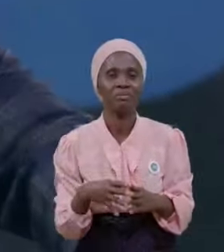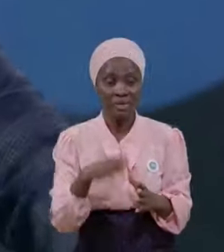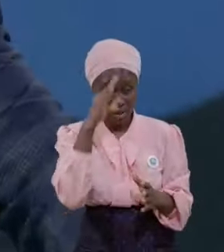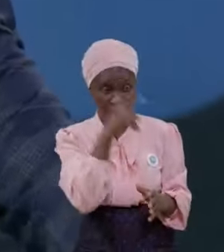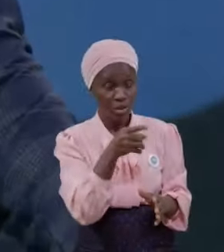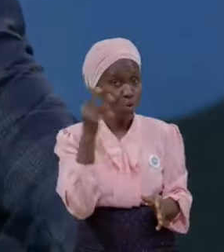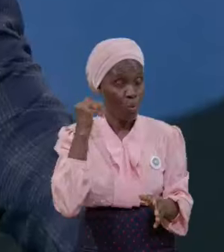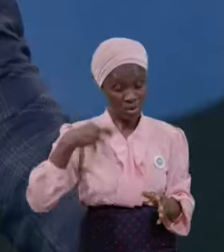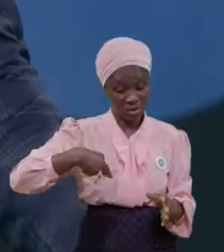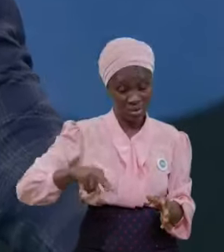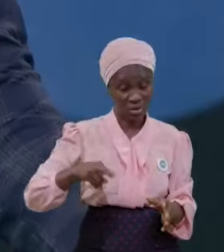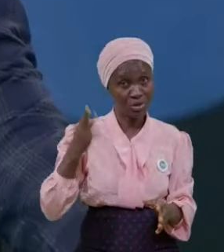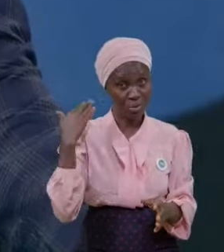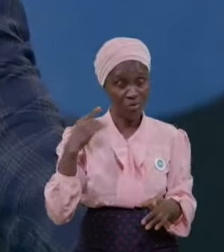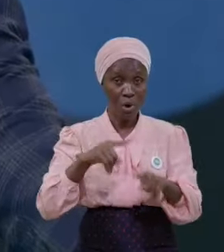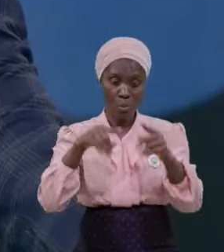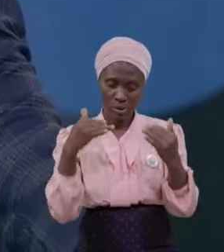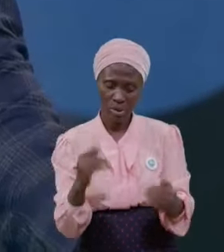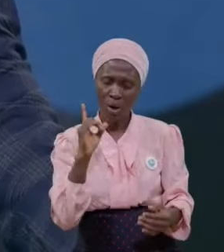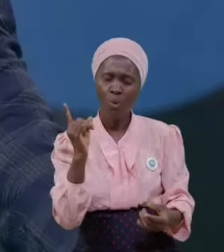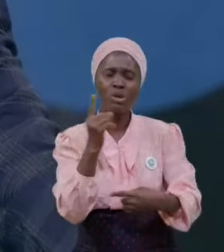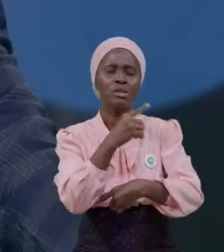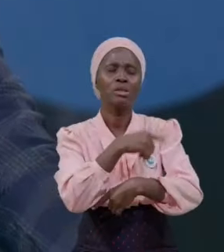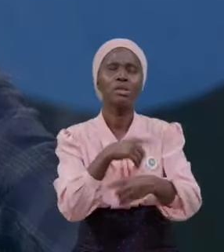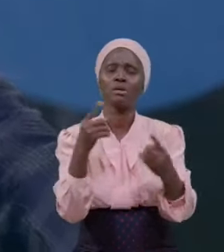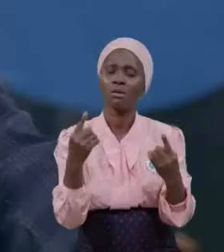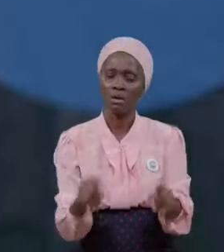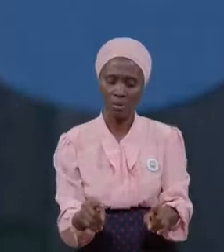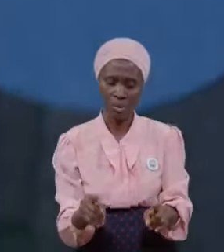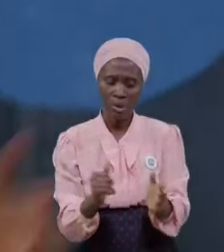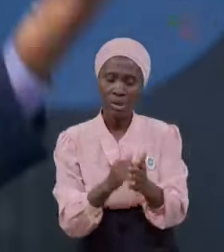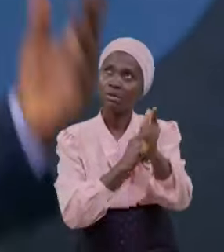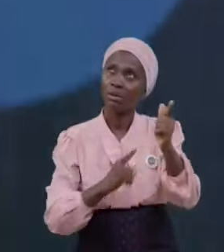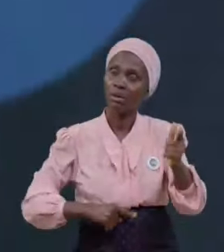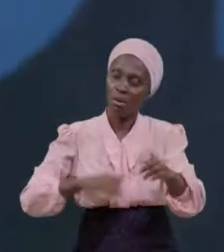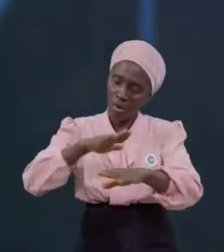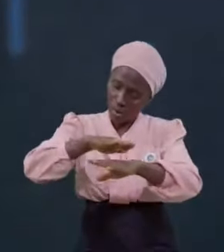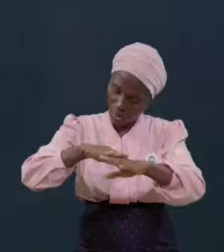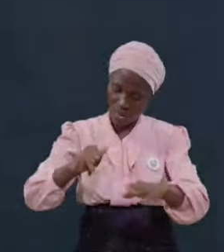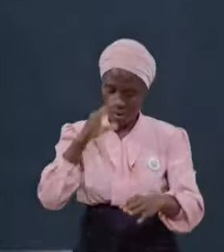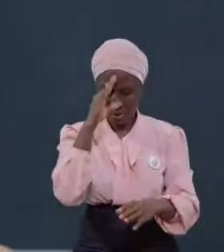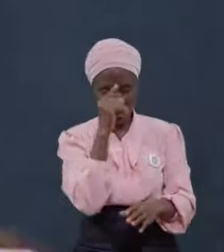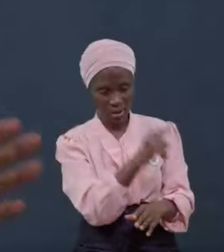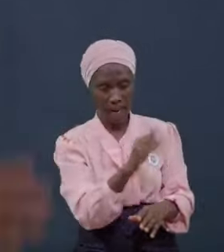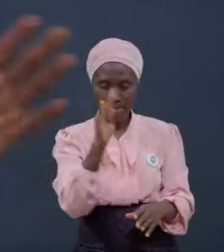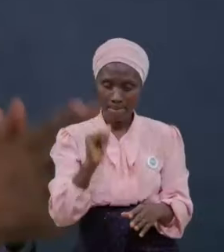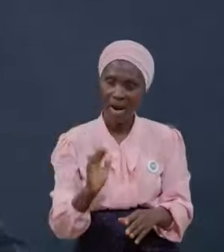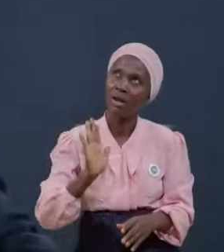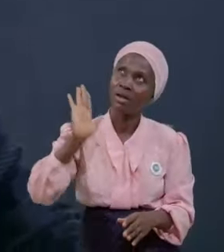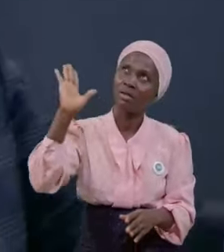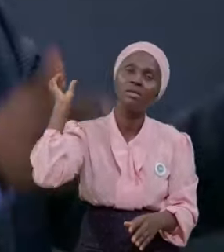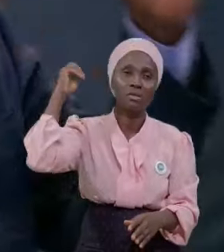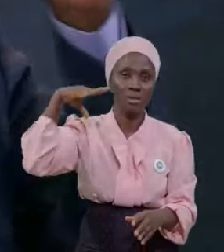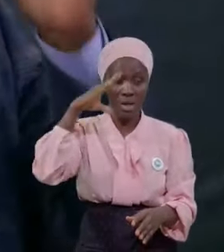Lord called him by his grace. It's been in the tradition of the fathers, but the day